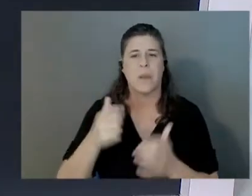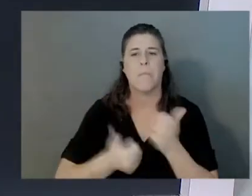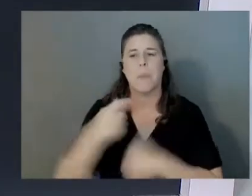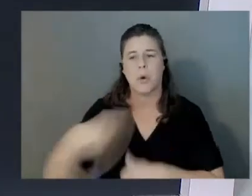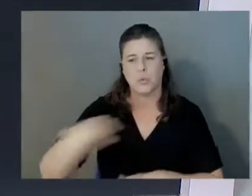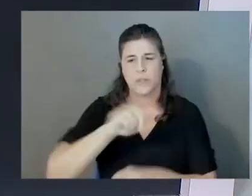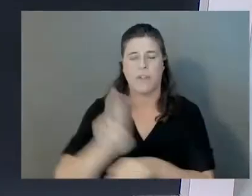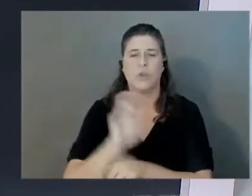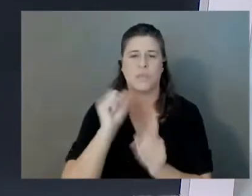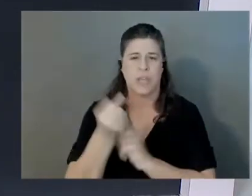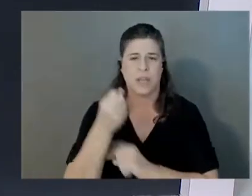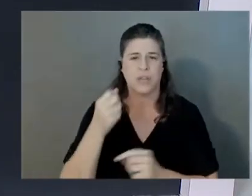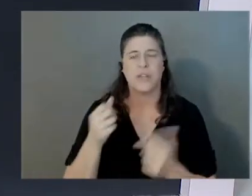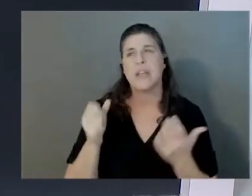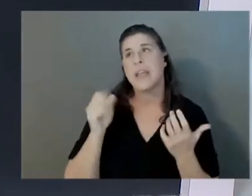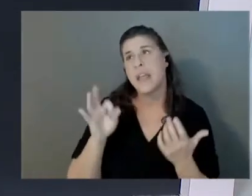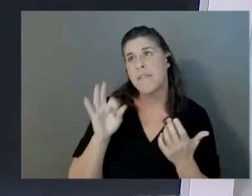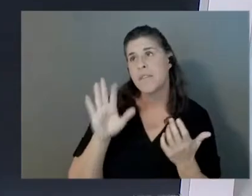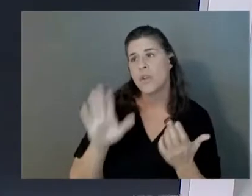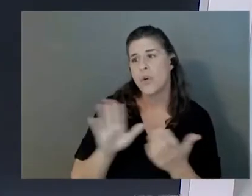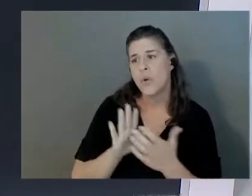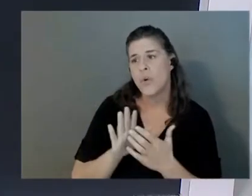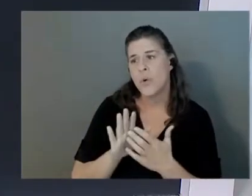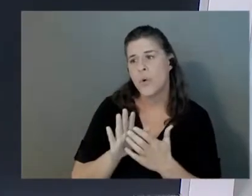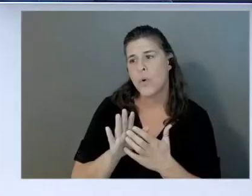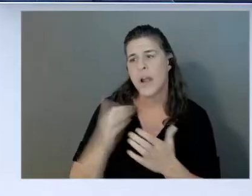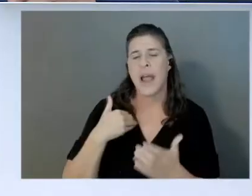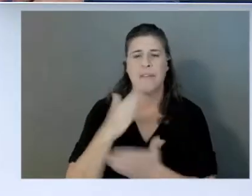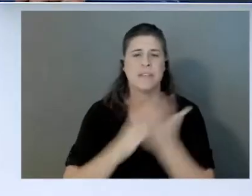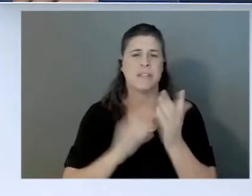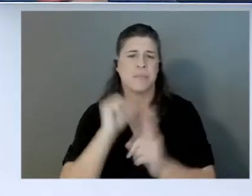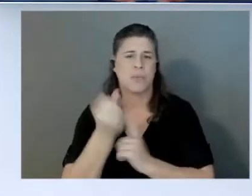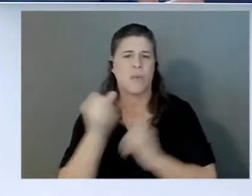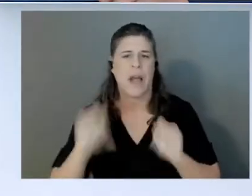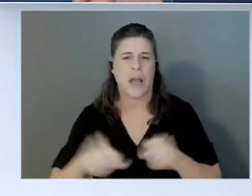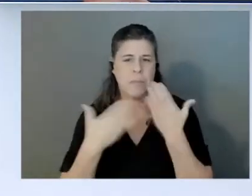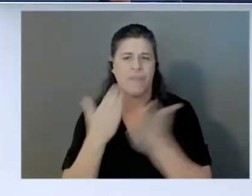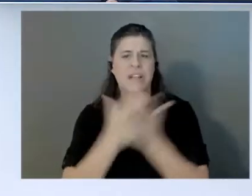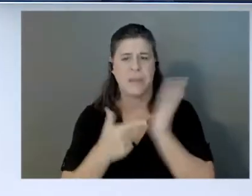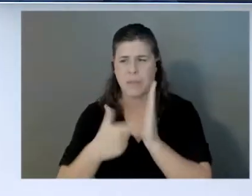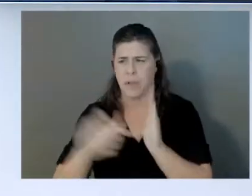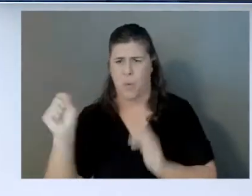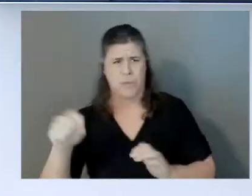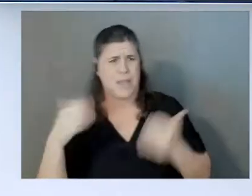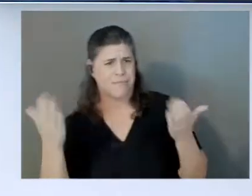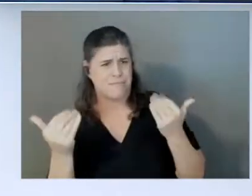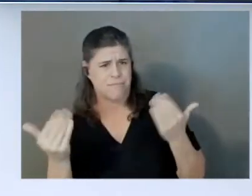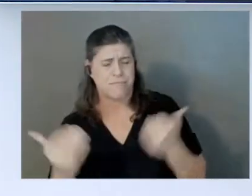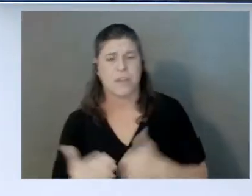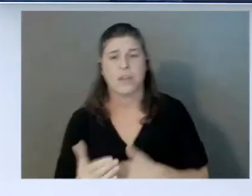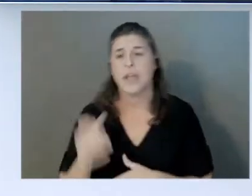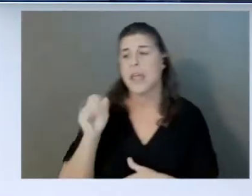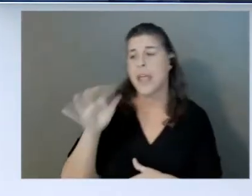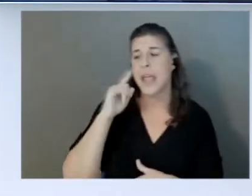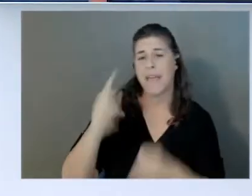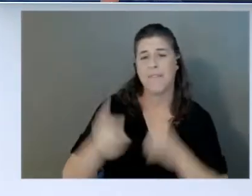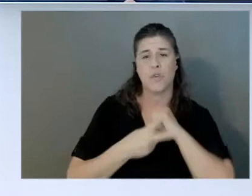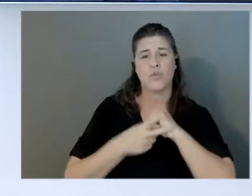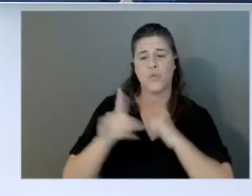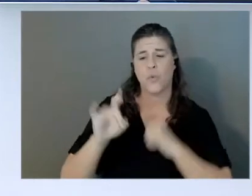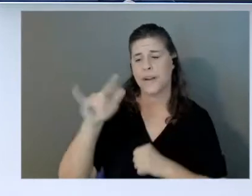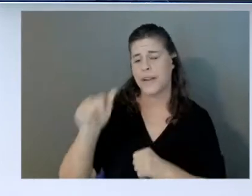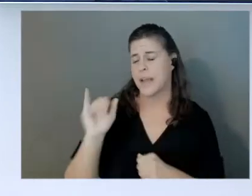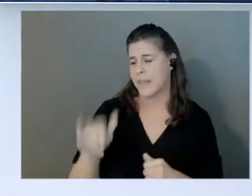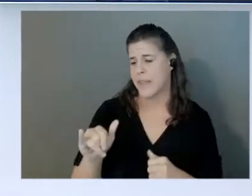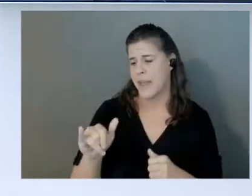you're into some use cases, and I can give some examples. Yeah, please do. So if you're storing data that is, over